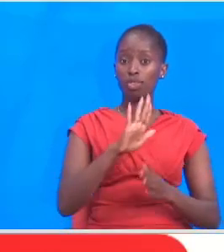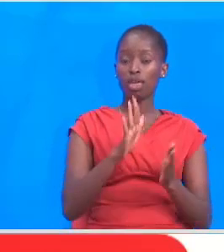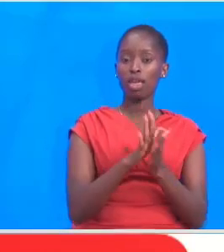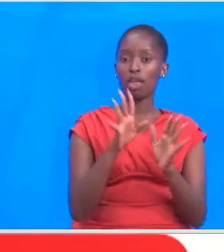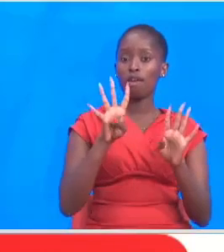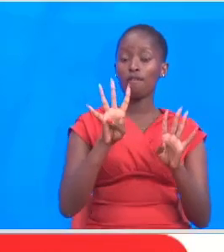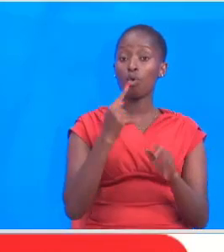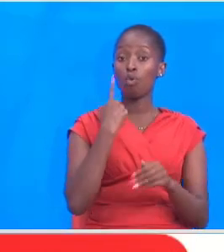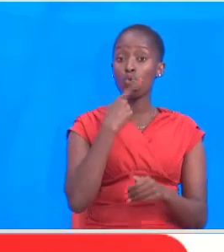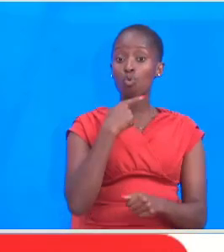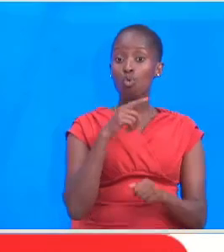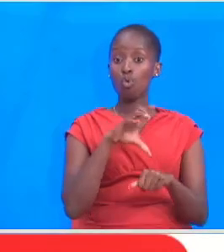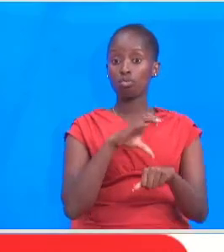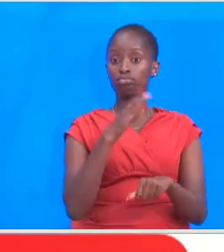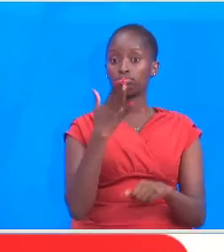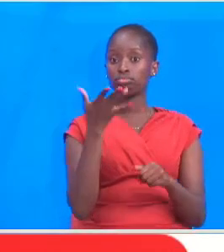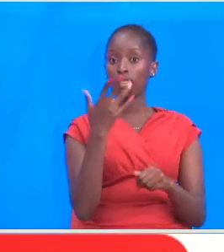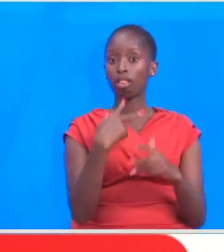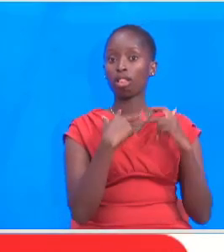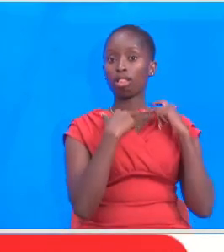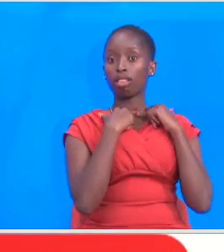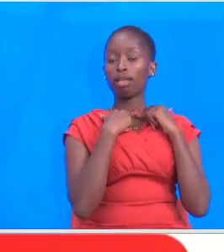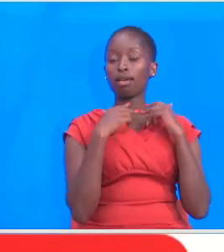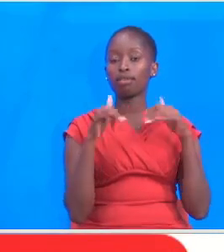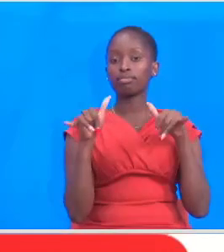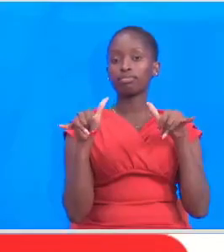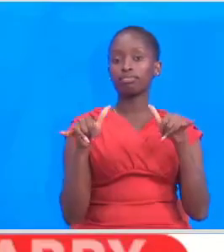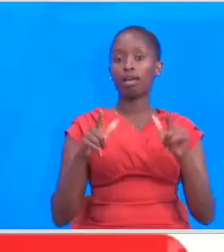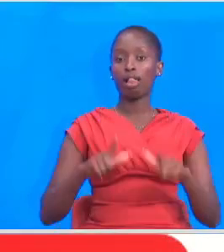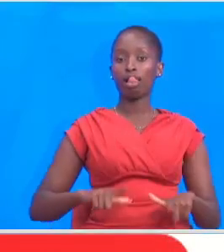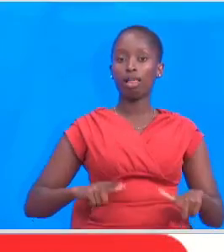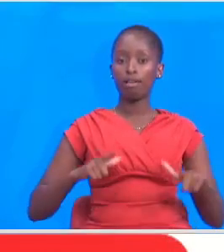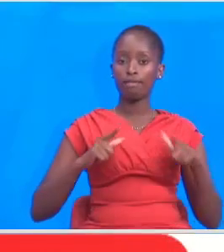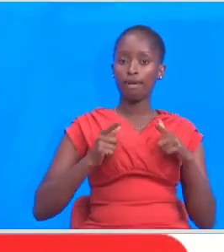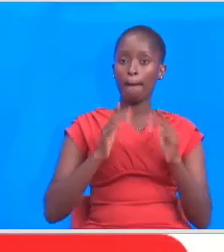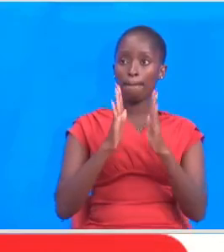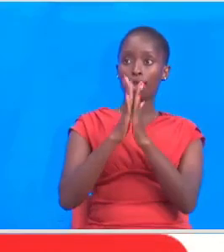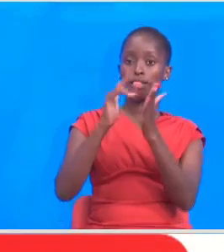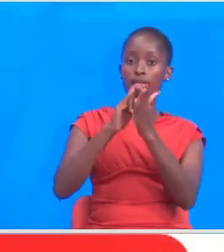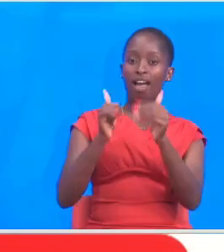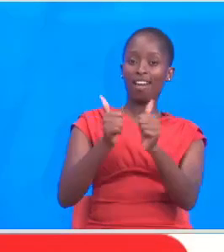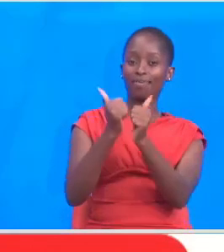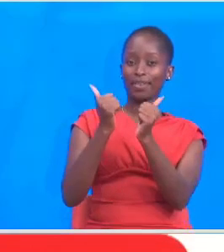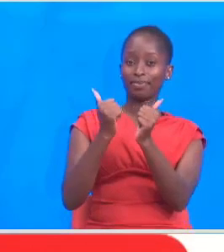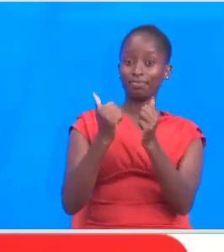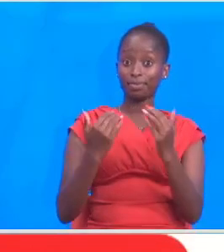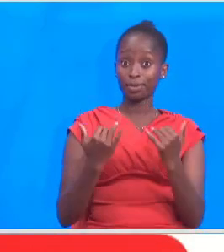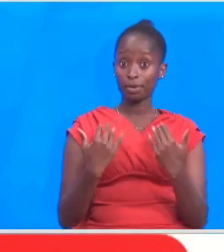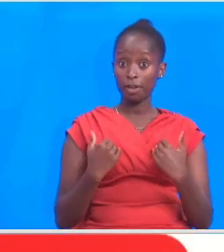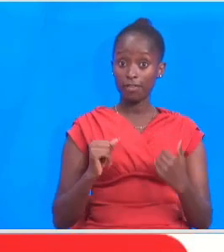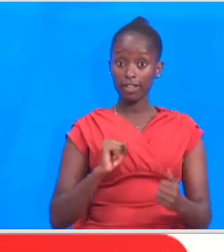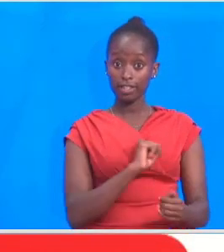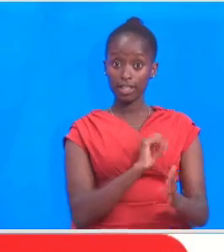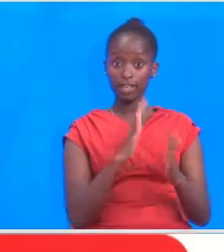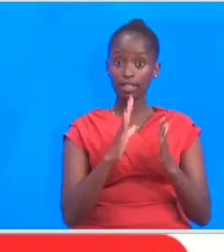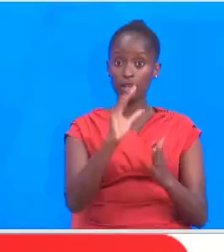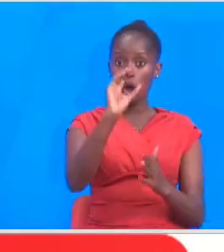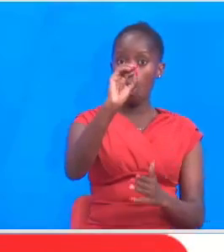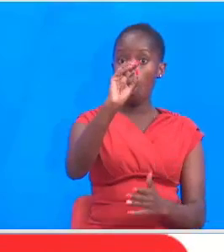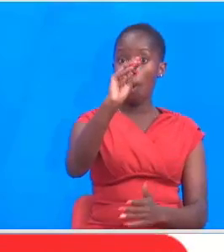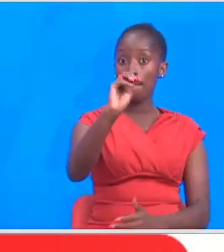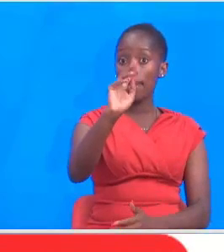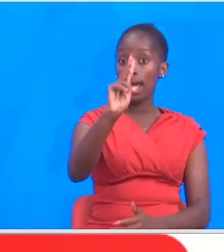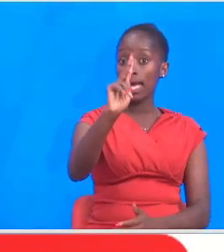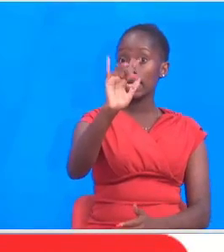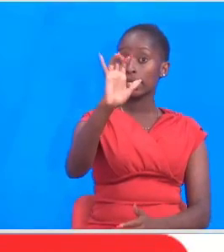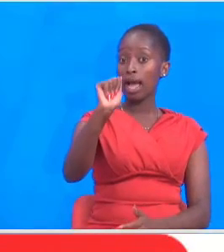found alive and safe and well. Let's move on. Busia Senator Okiya Omtatah's application at the High Court on